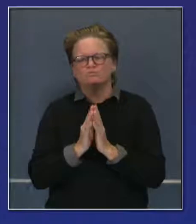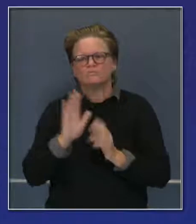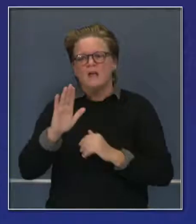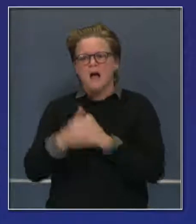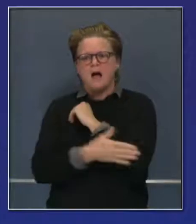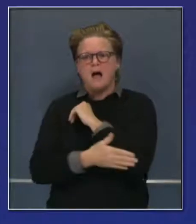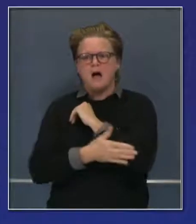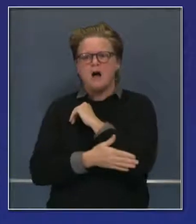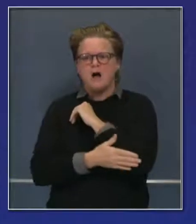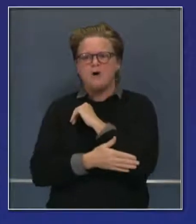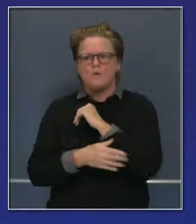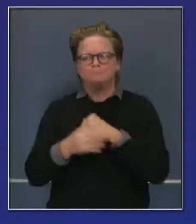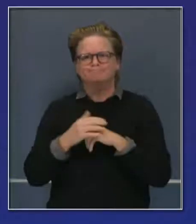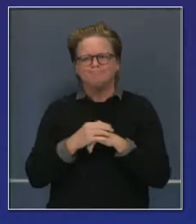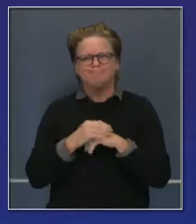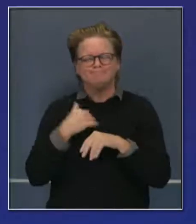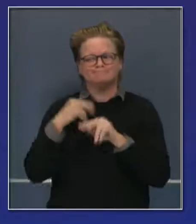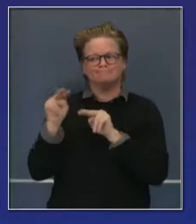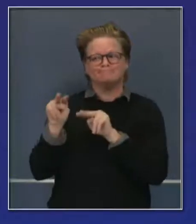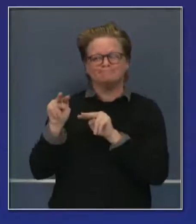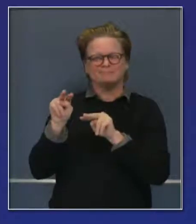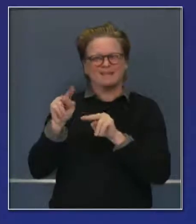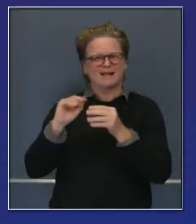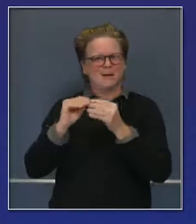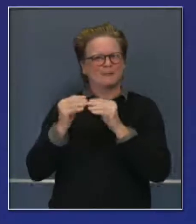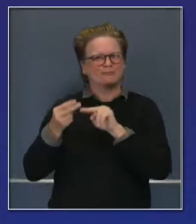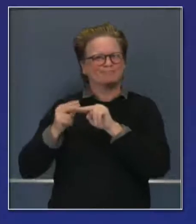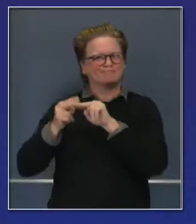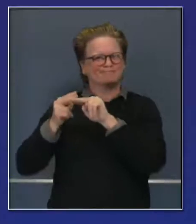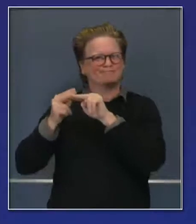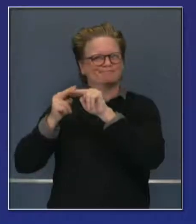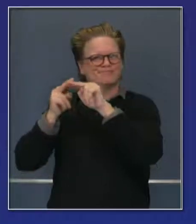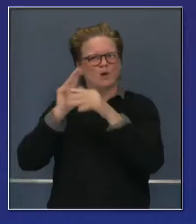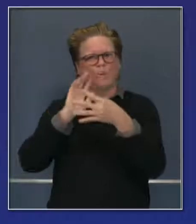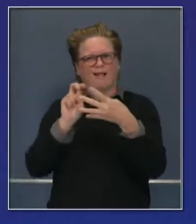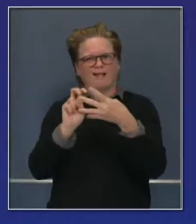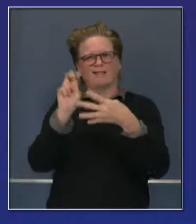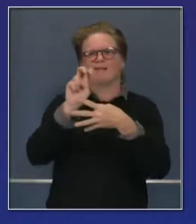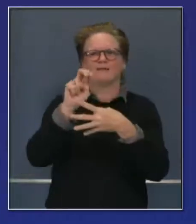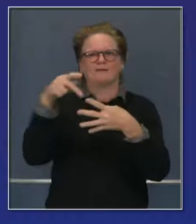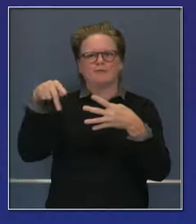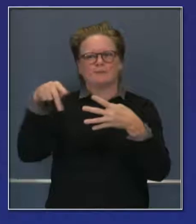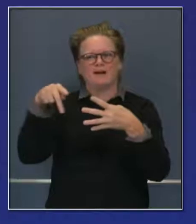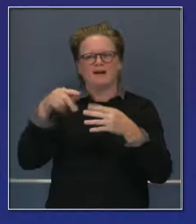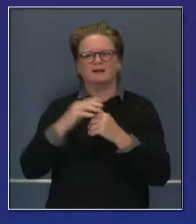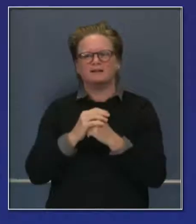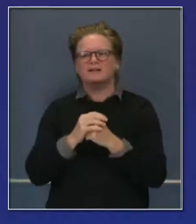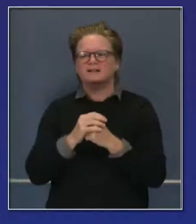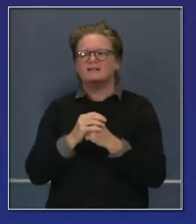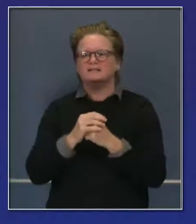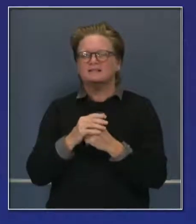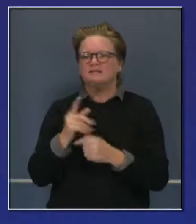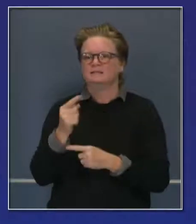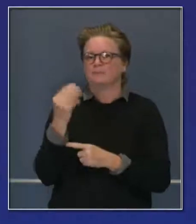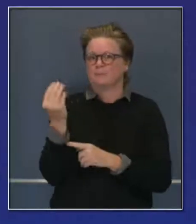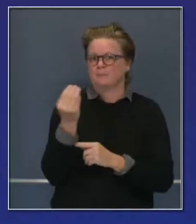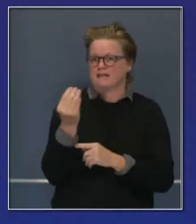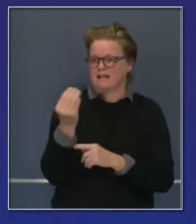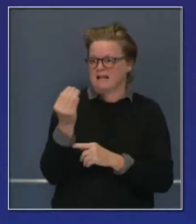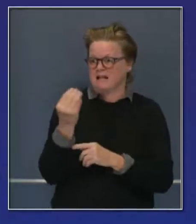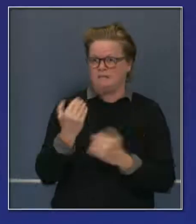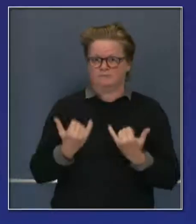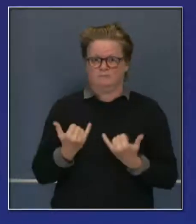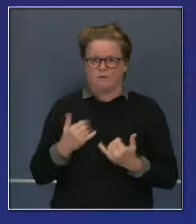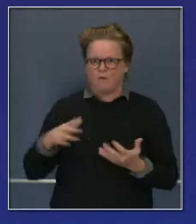detail, and of course on Mondays, late afternoon, early evening, we get all of the data and work through differences